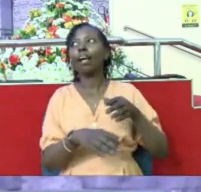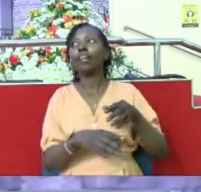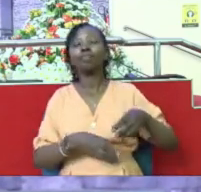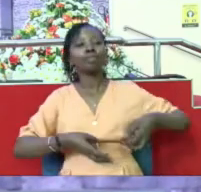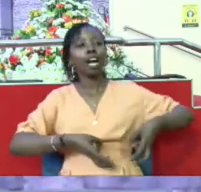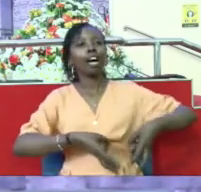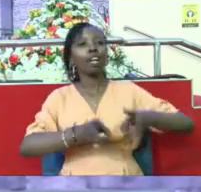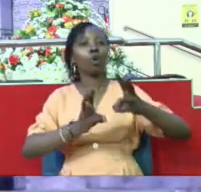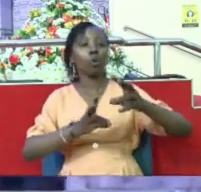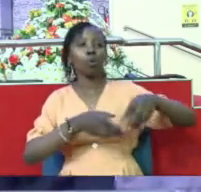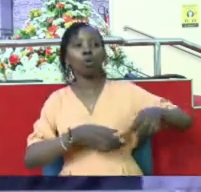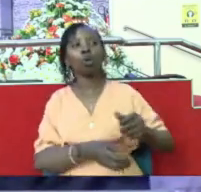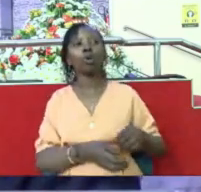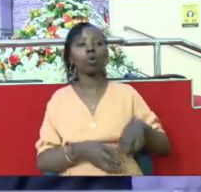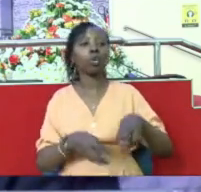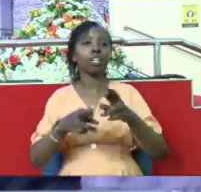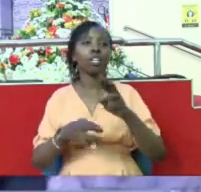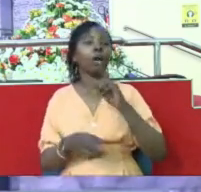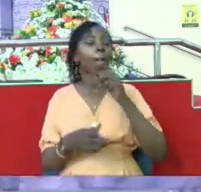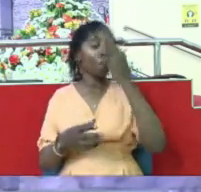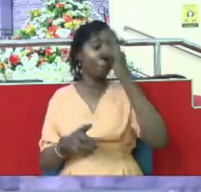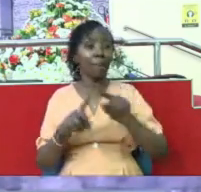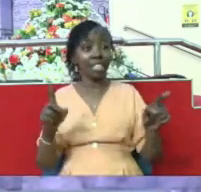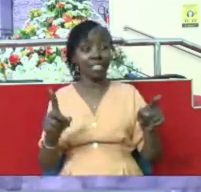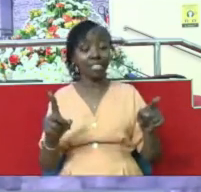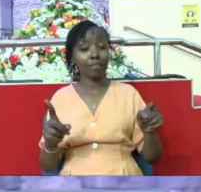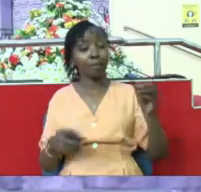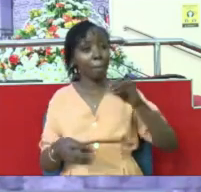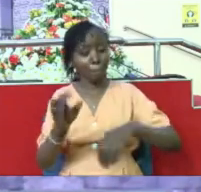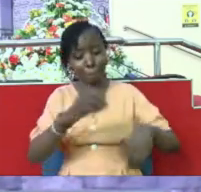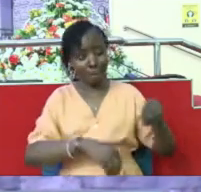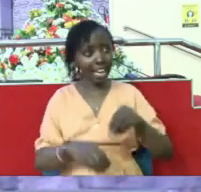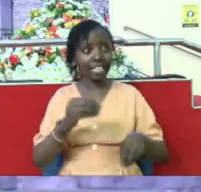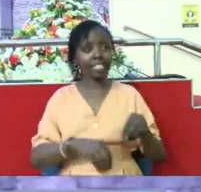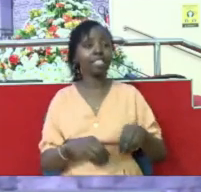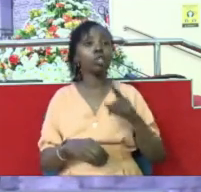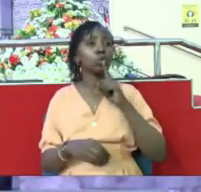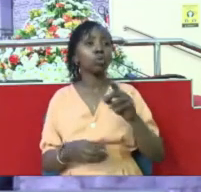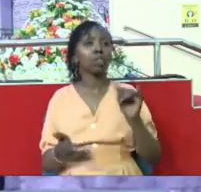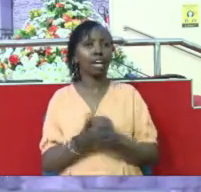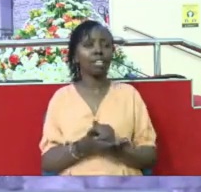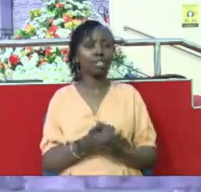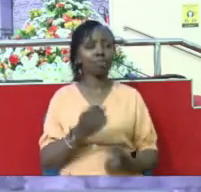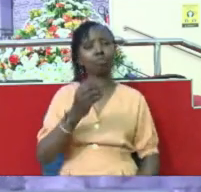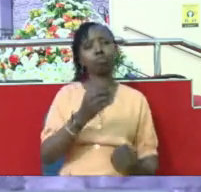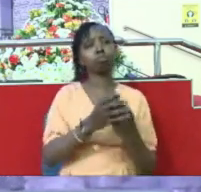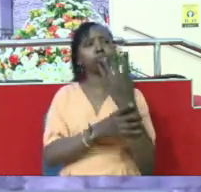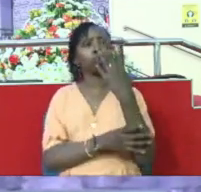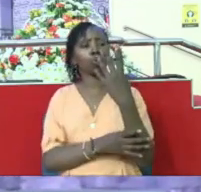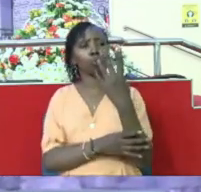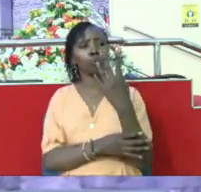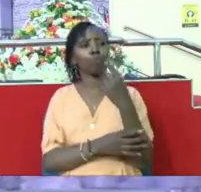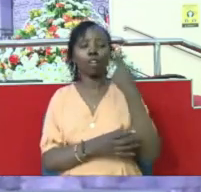seed so that this seed can grow and grow and become rich. I want to pick